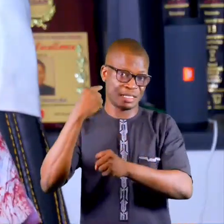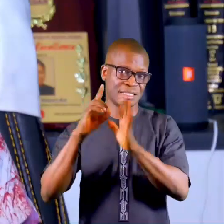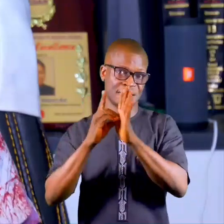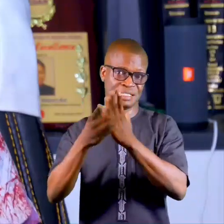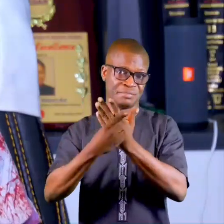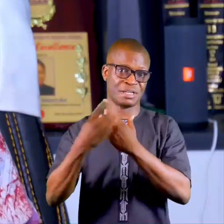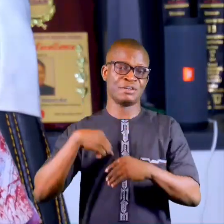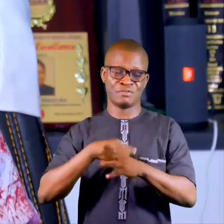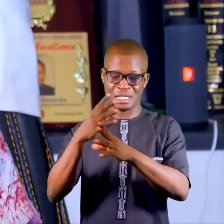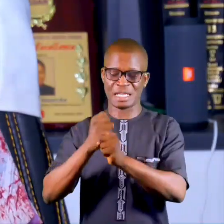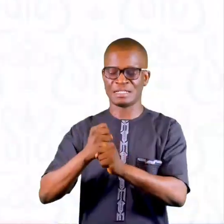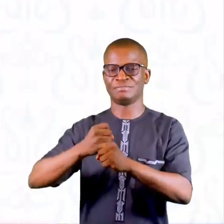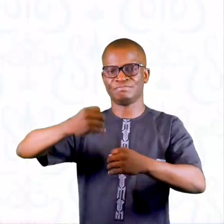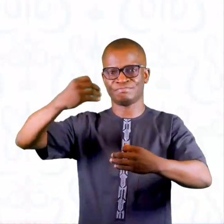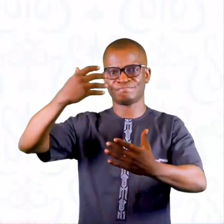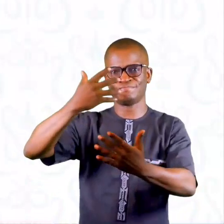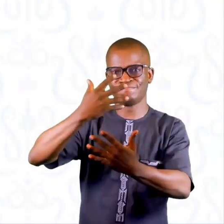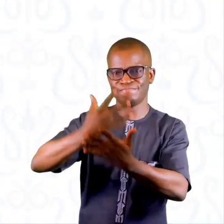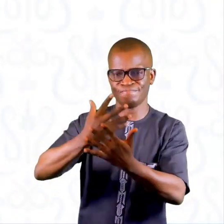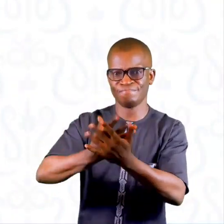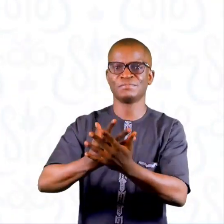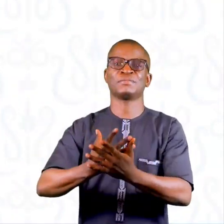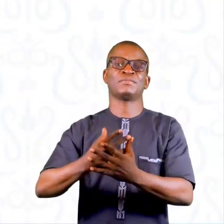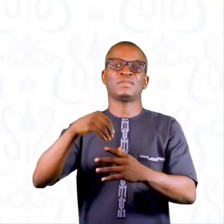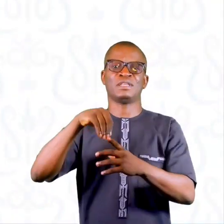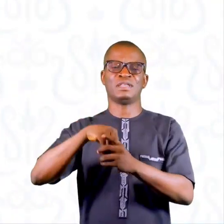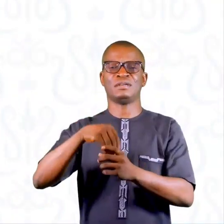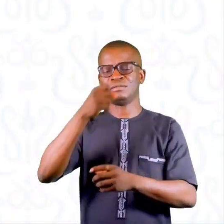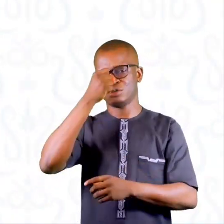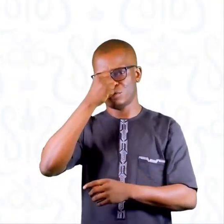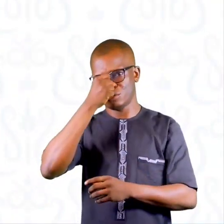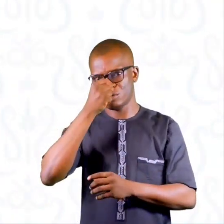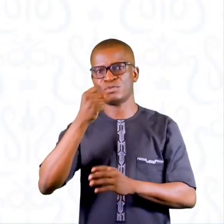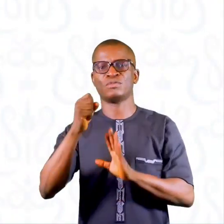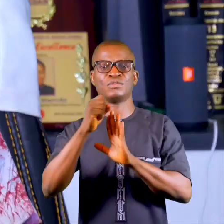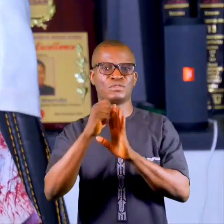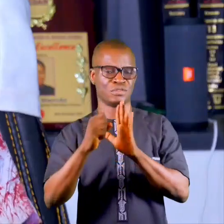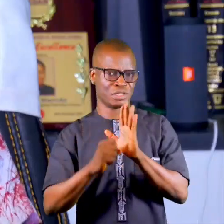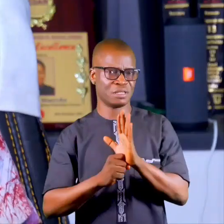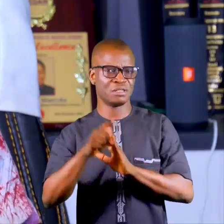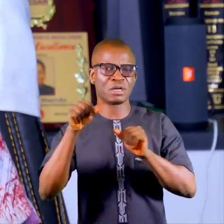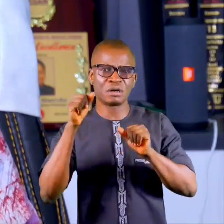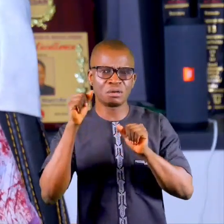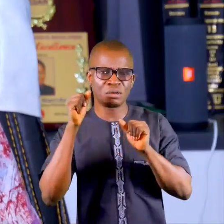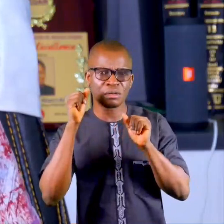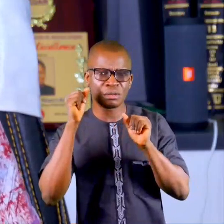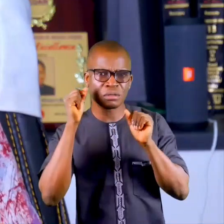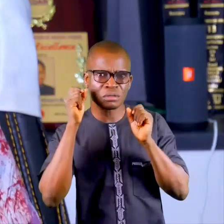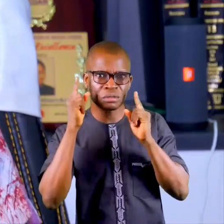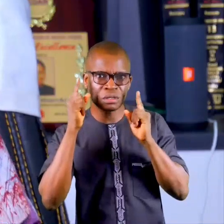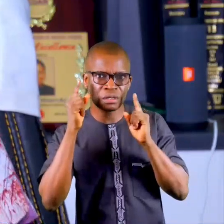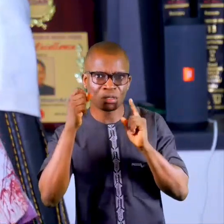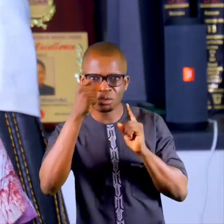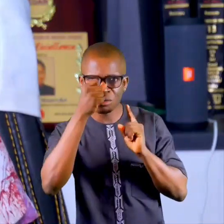were also able to secure a conviction in Sokoto State. And you might wonder why Sokoto